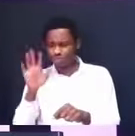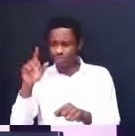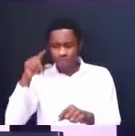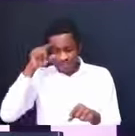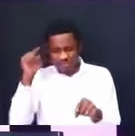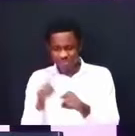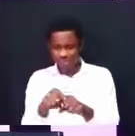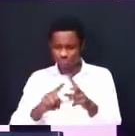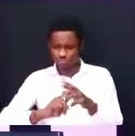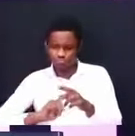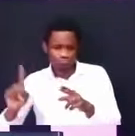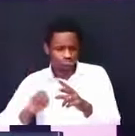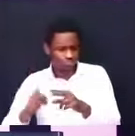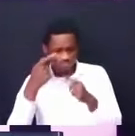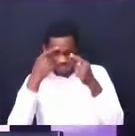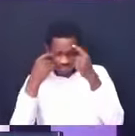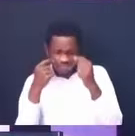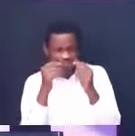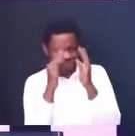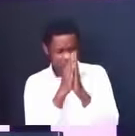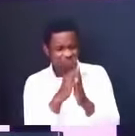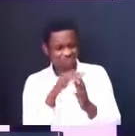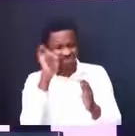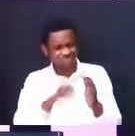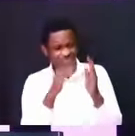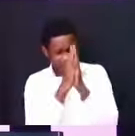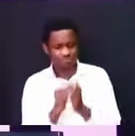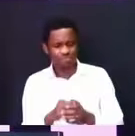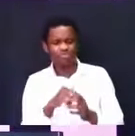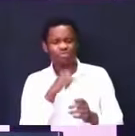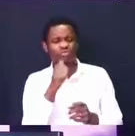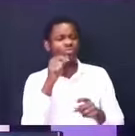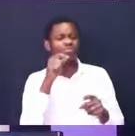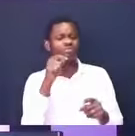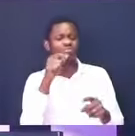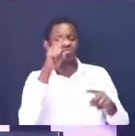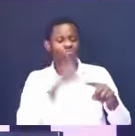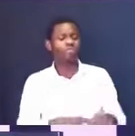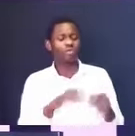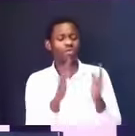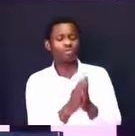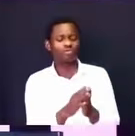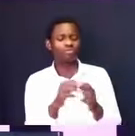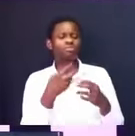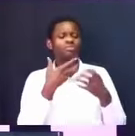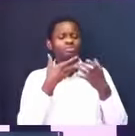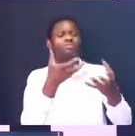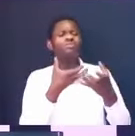him. This is prayer. It is not how much you shout, but how intense you watch